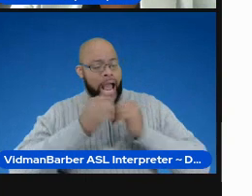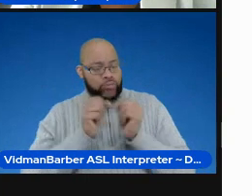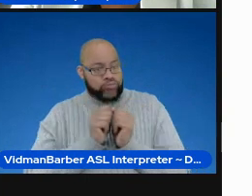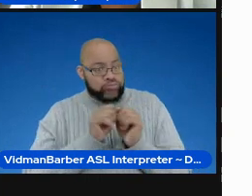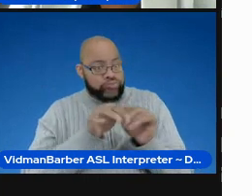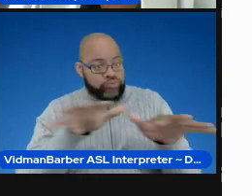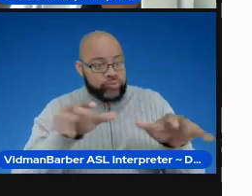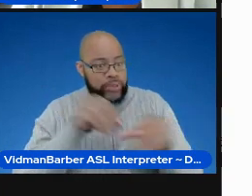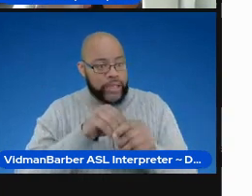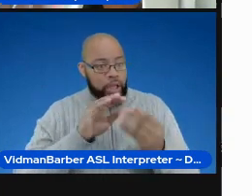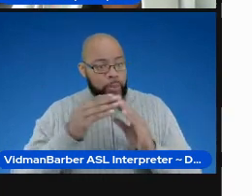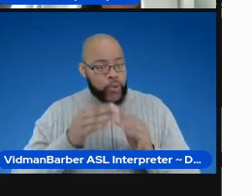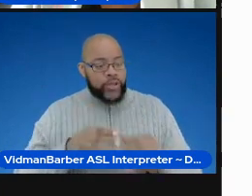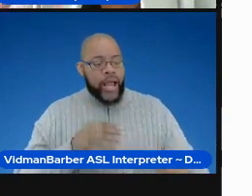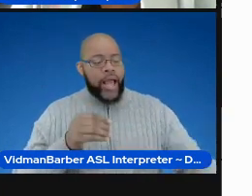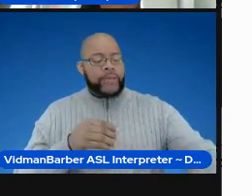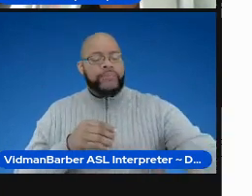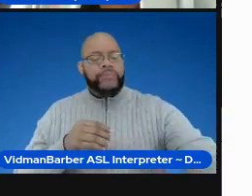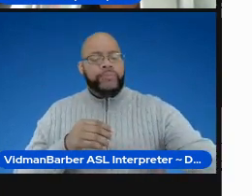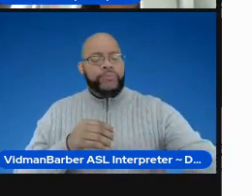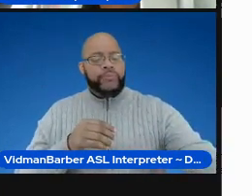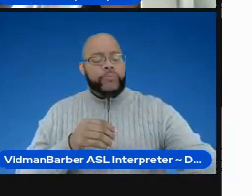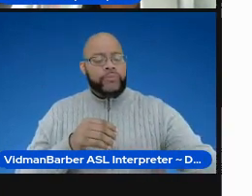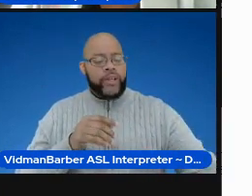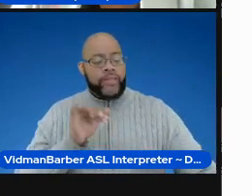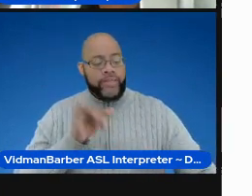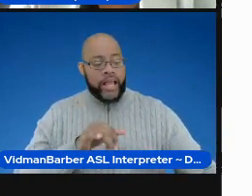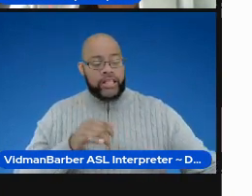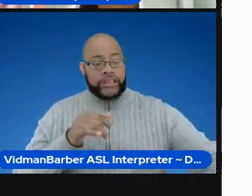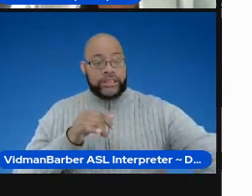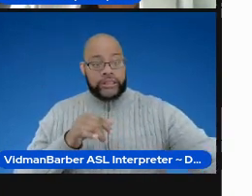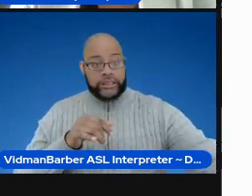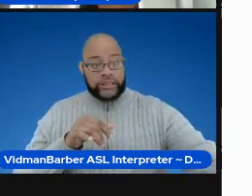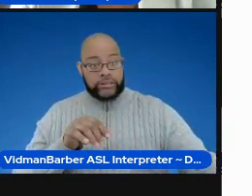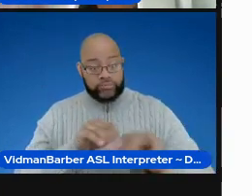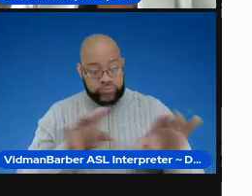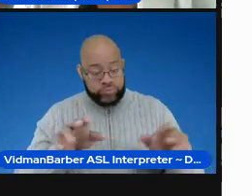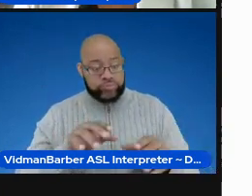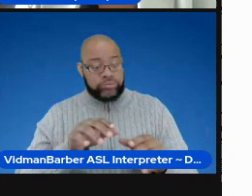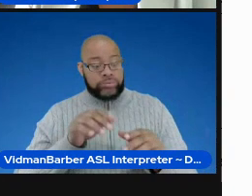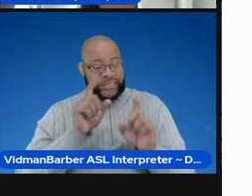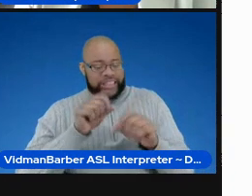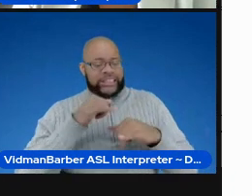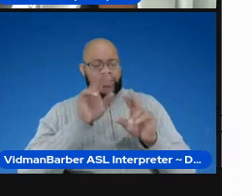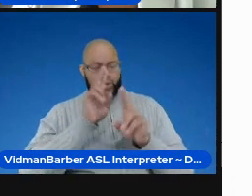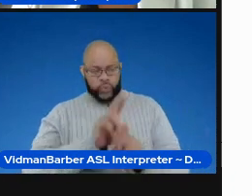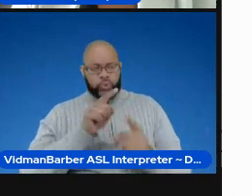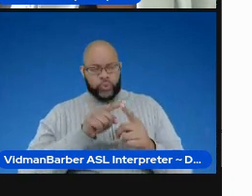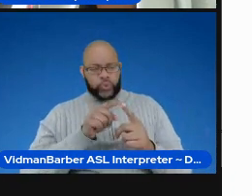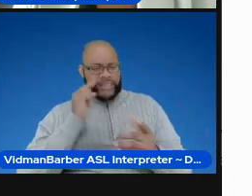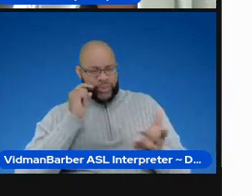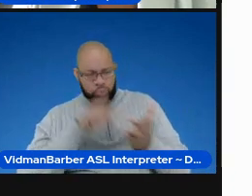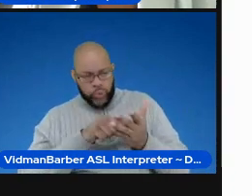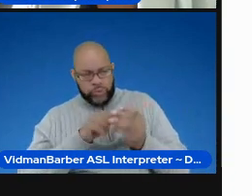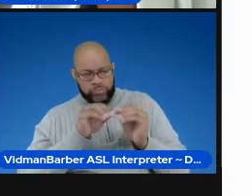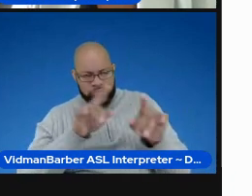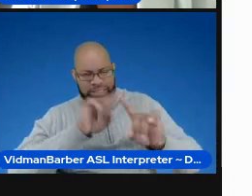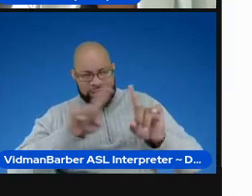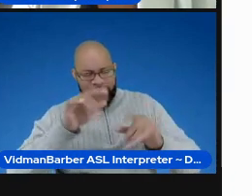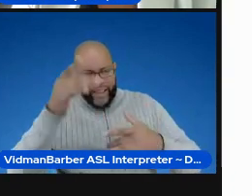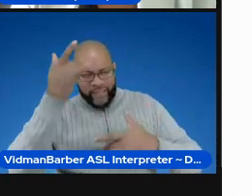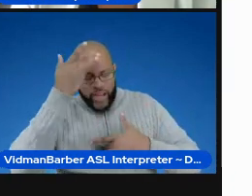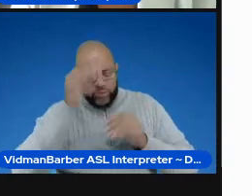the community. And seroprevalence studies are still widely used to estimate the prevalence of different infections